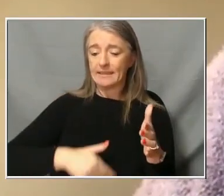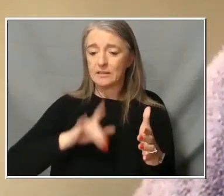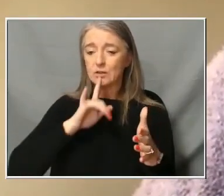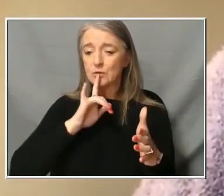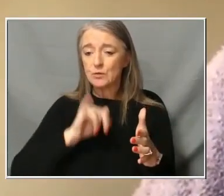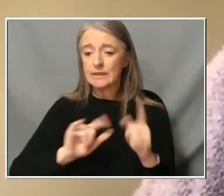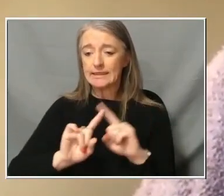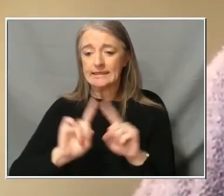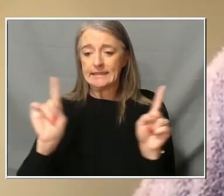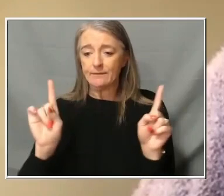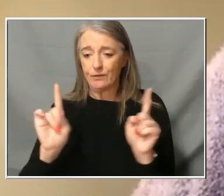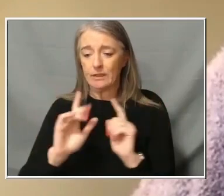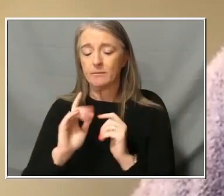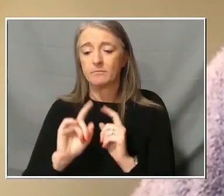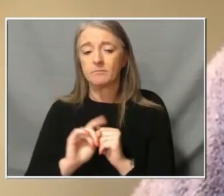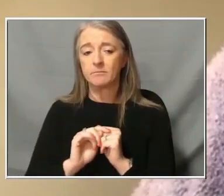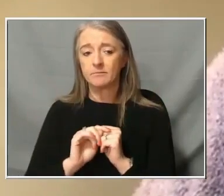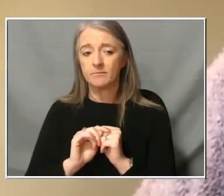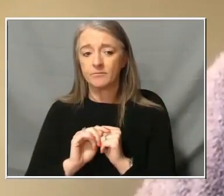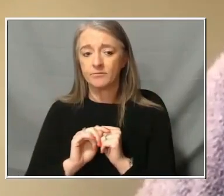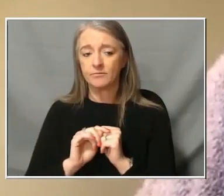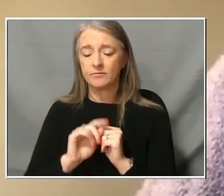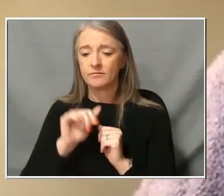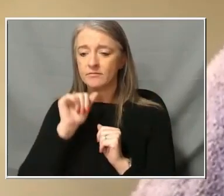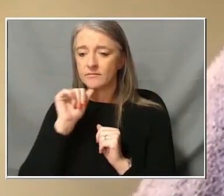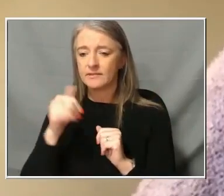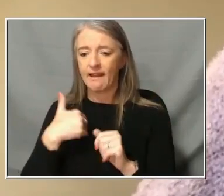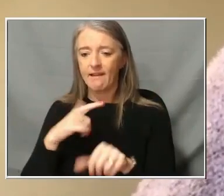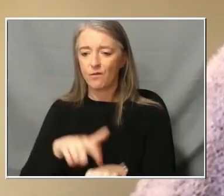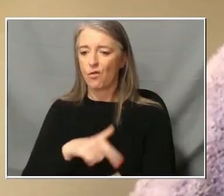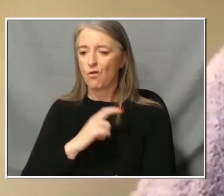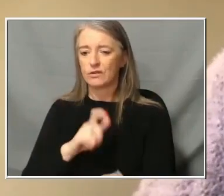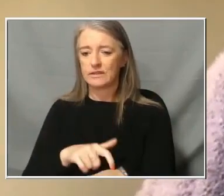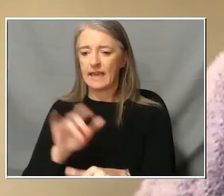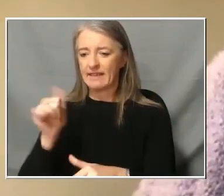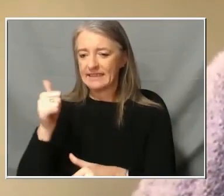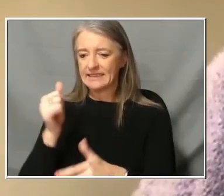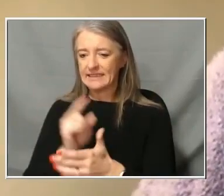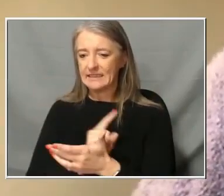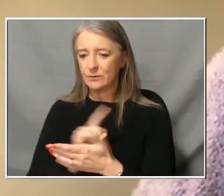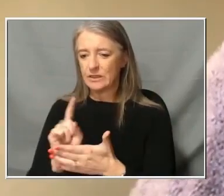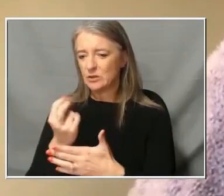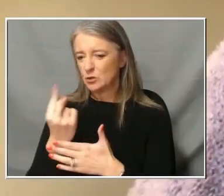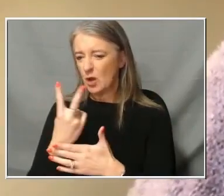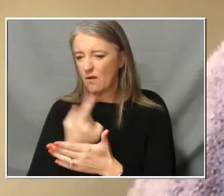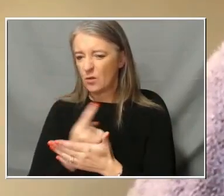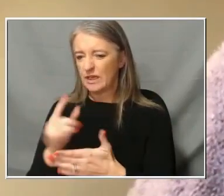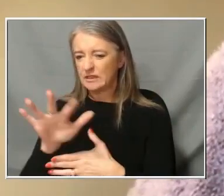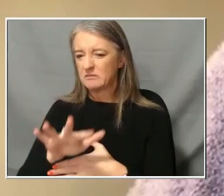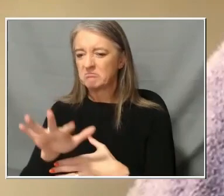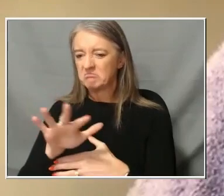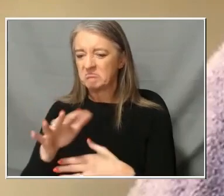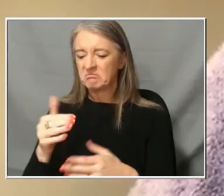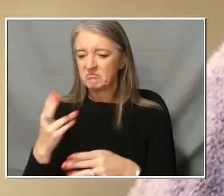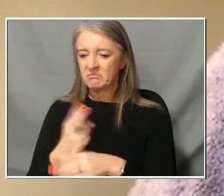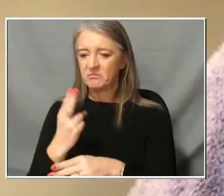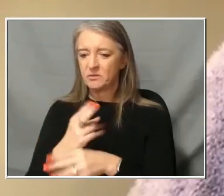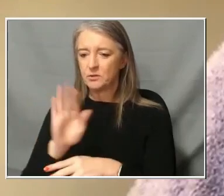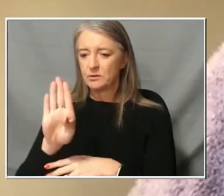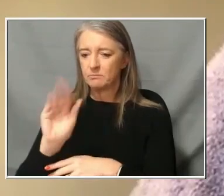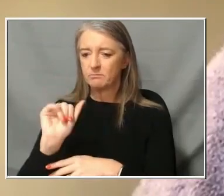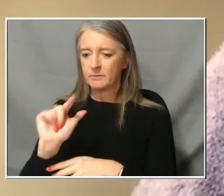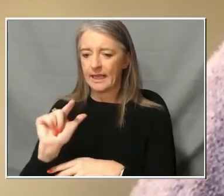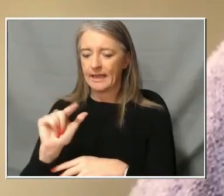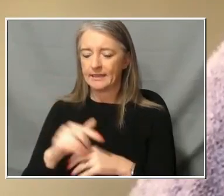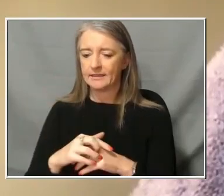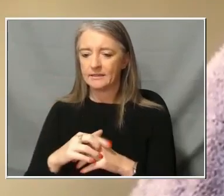it's different, but I mean, I didn't have it for that long, 10 weeks, 12 weeks, and it was,